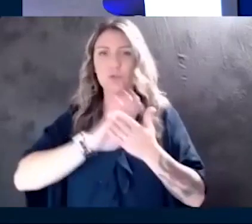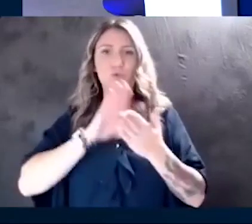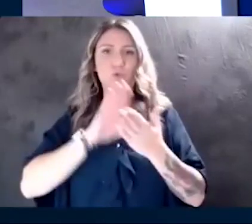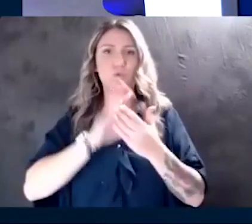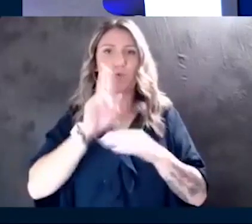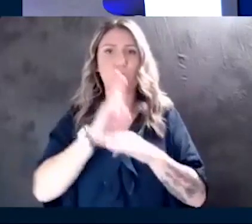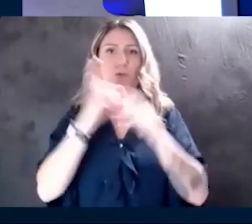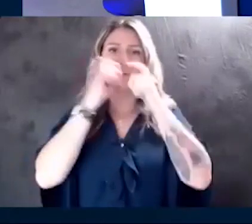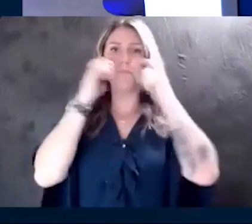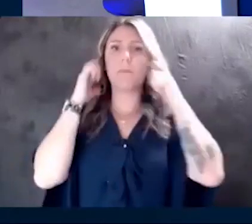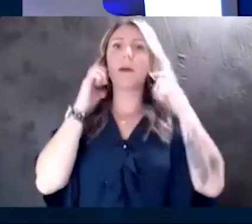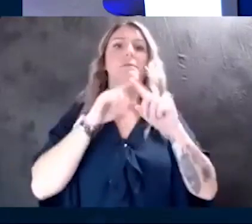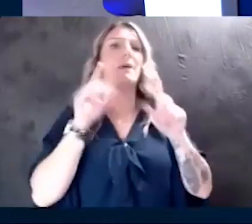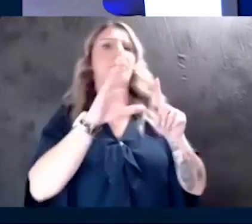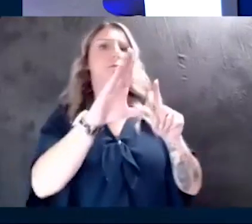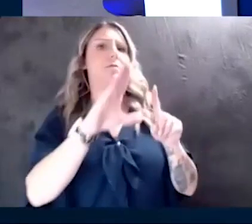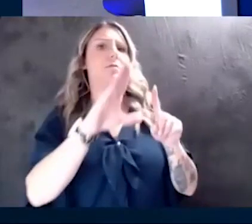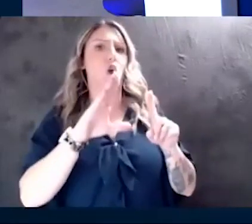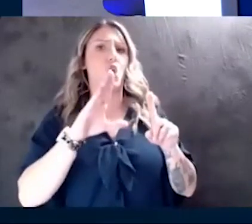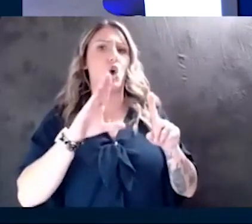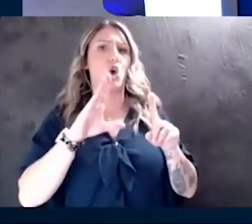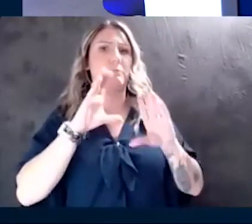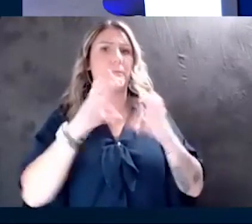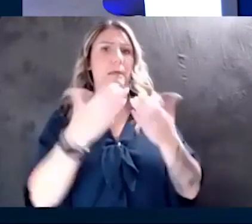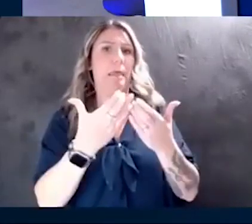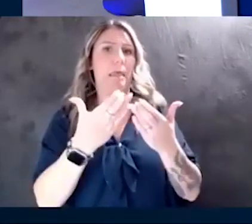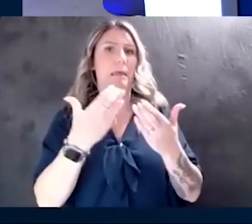classmate doesn't?